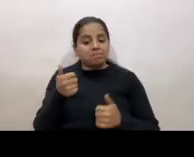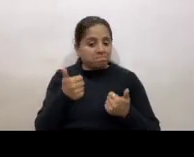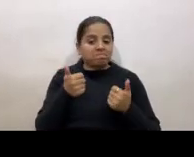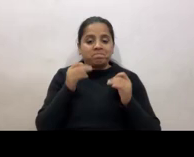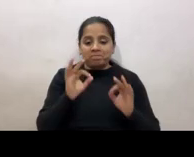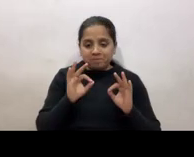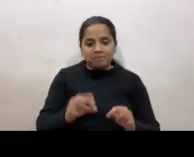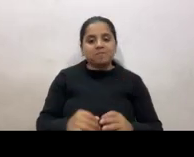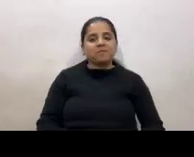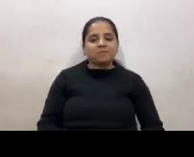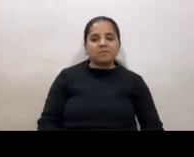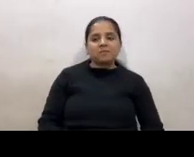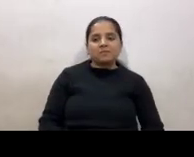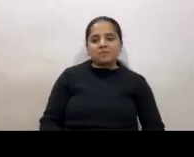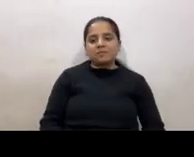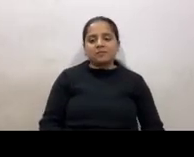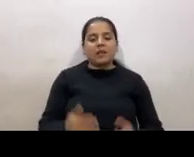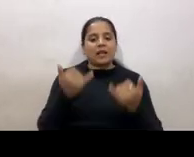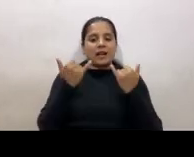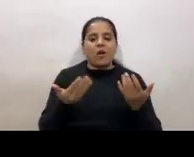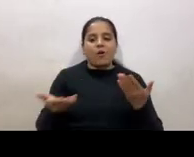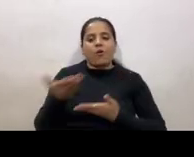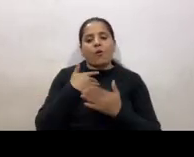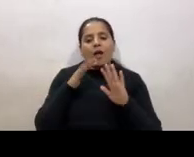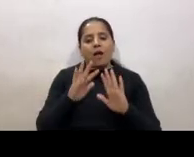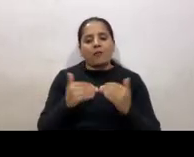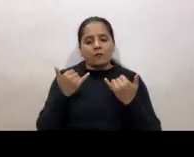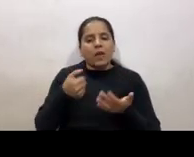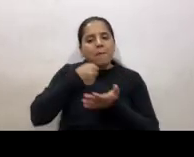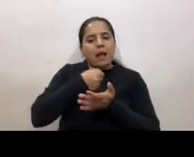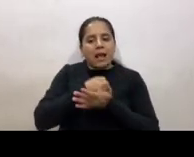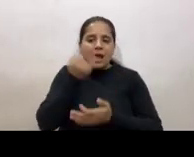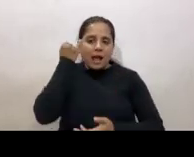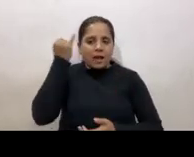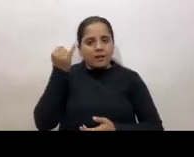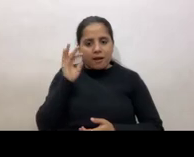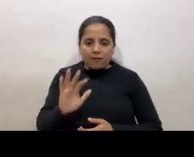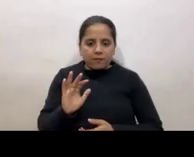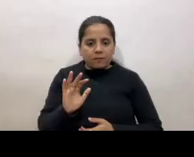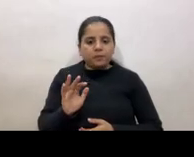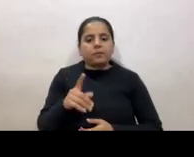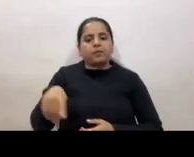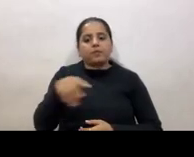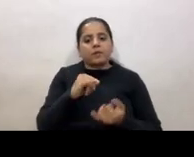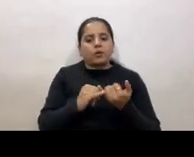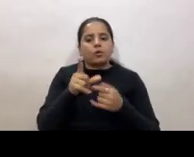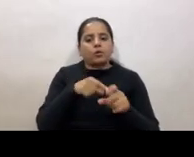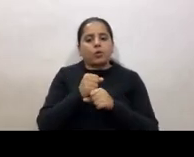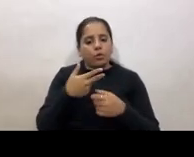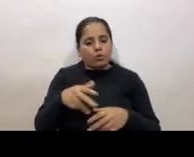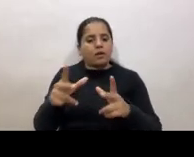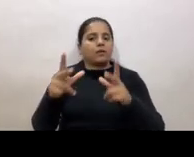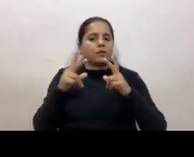All right. So now that we have a basic idea, Suyog is going to tell